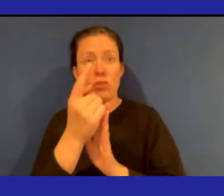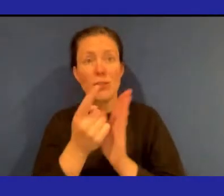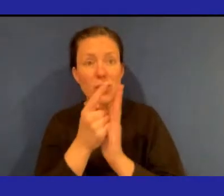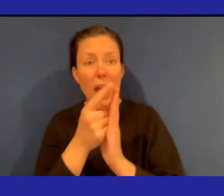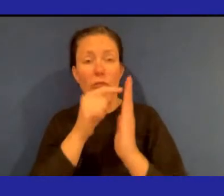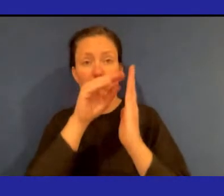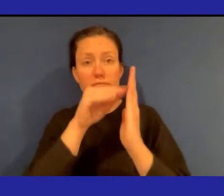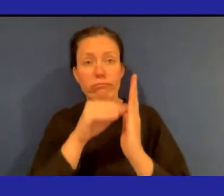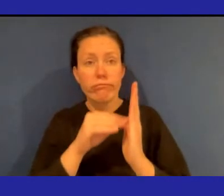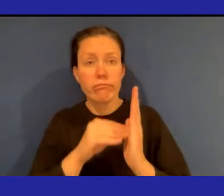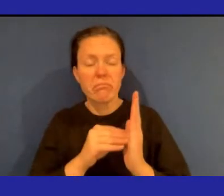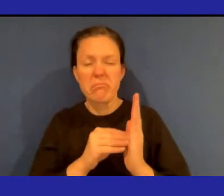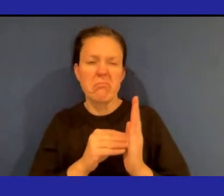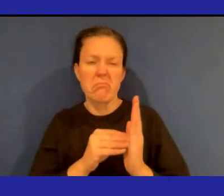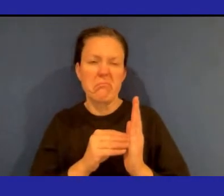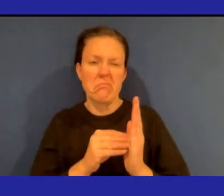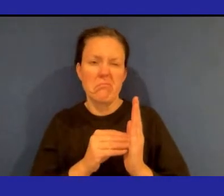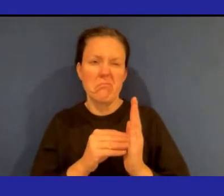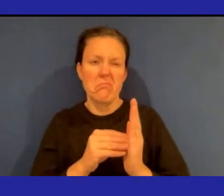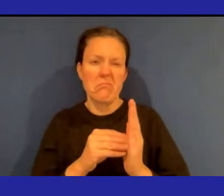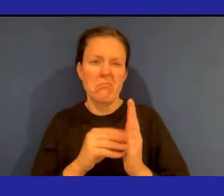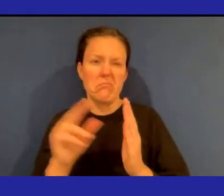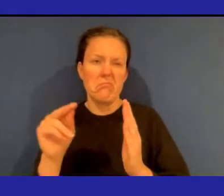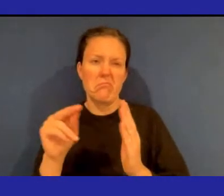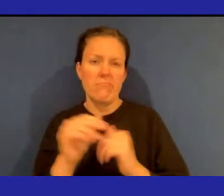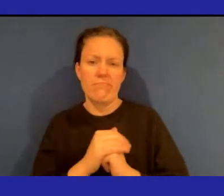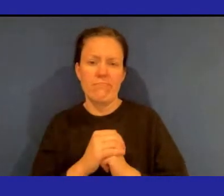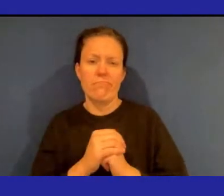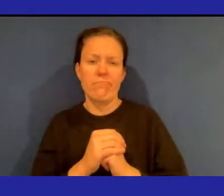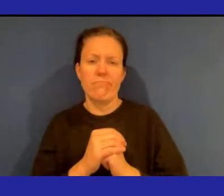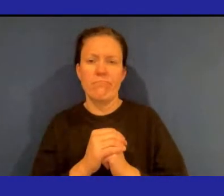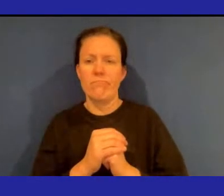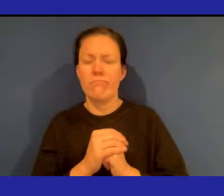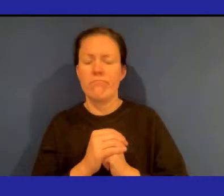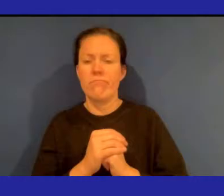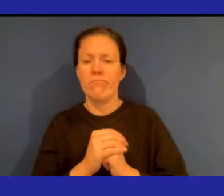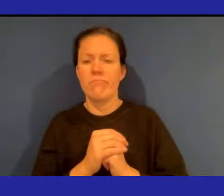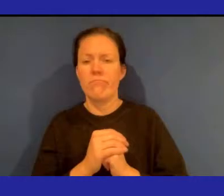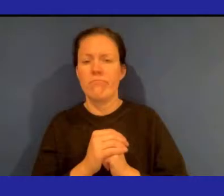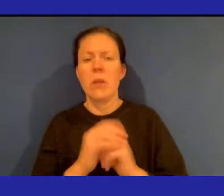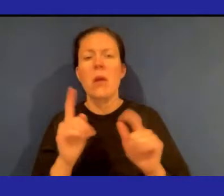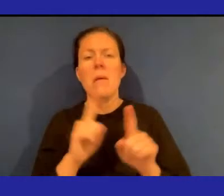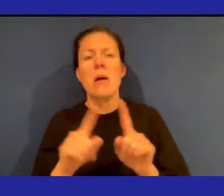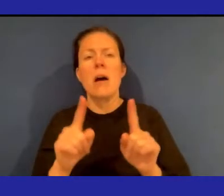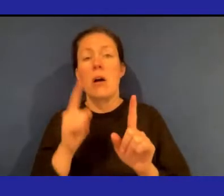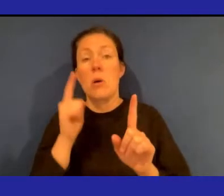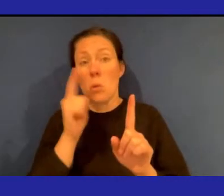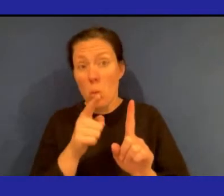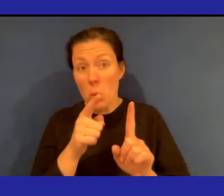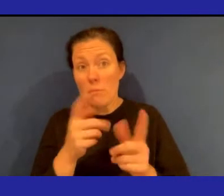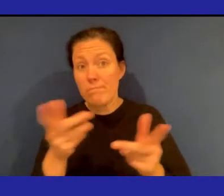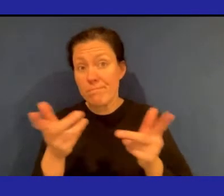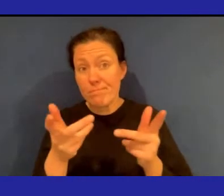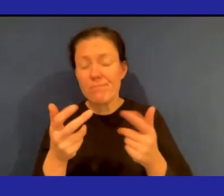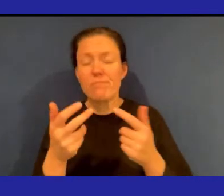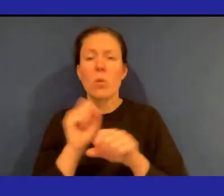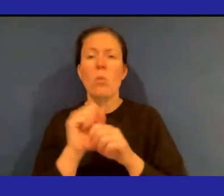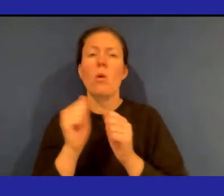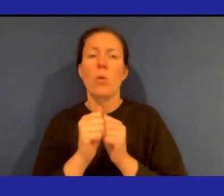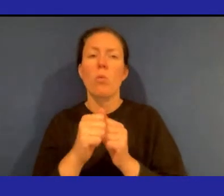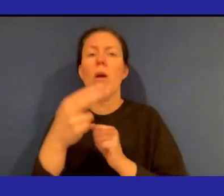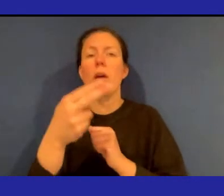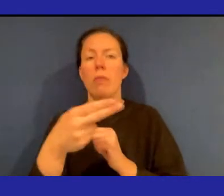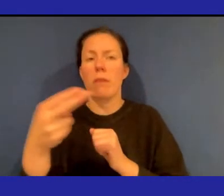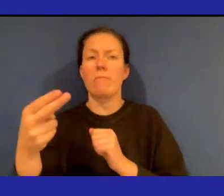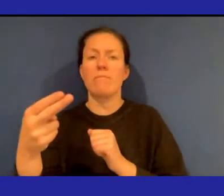treatment. What we try our best to do is to work within health and hospitals to provide the care